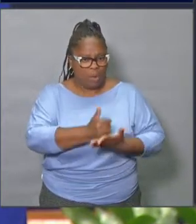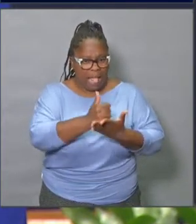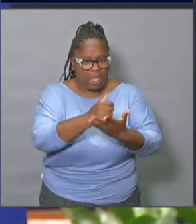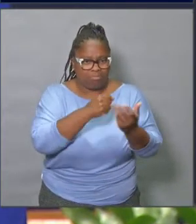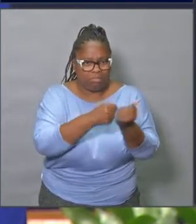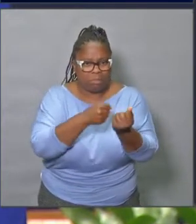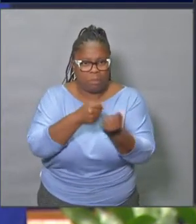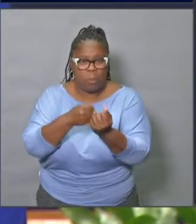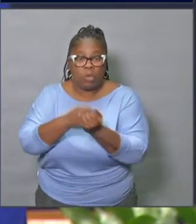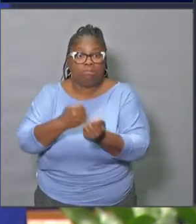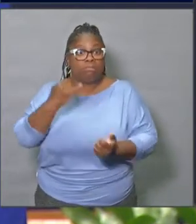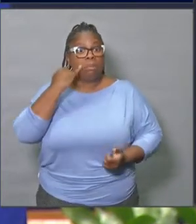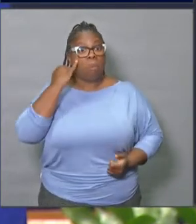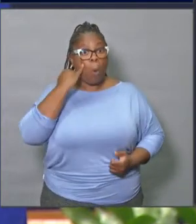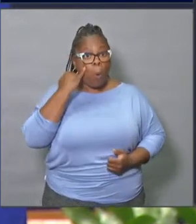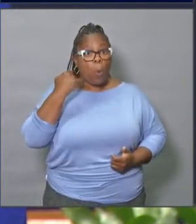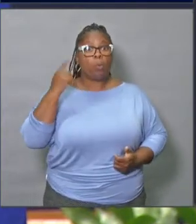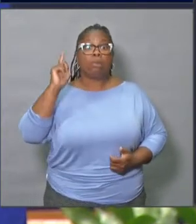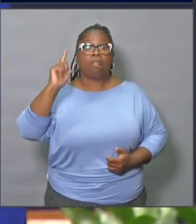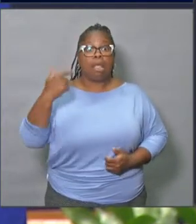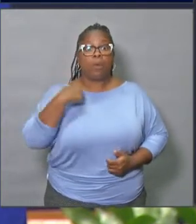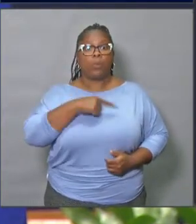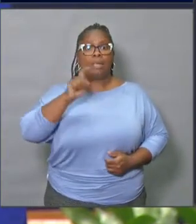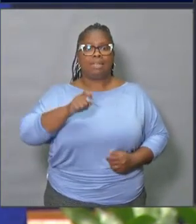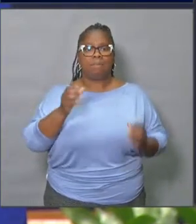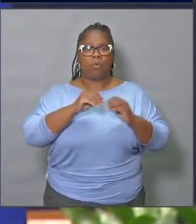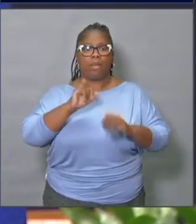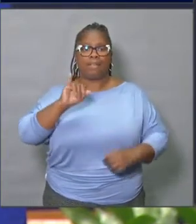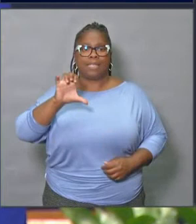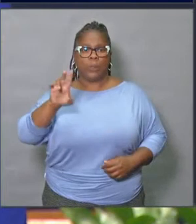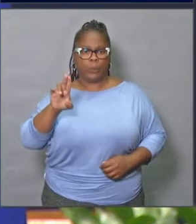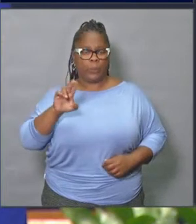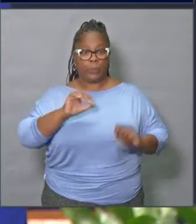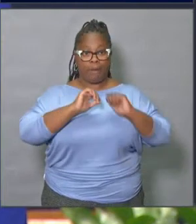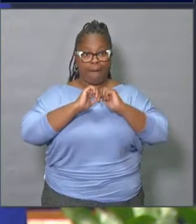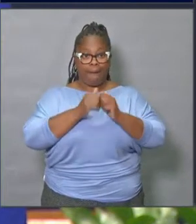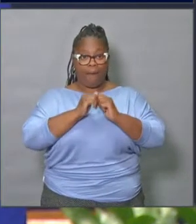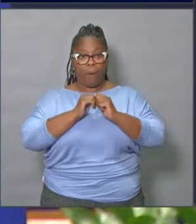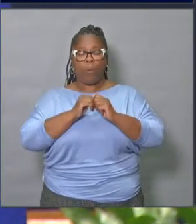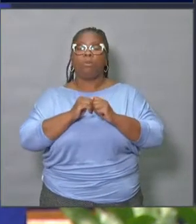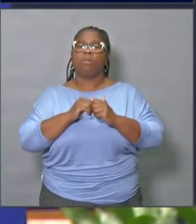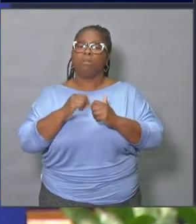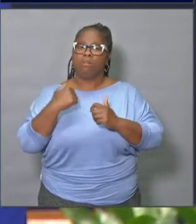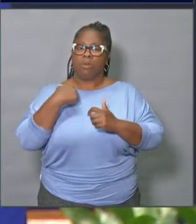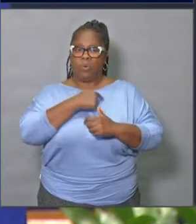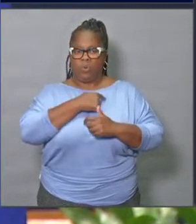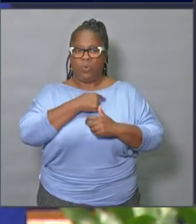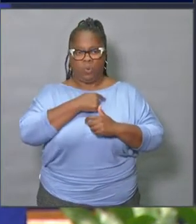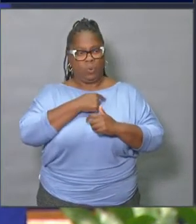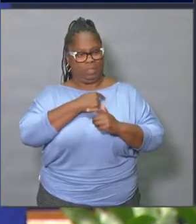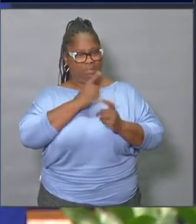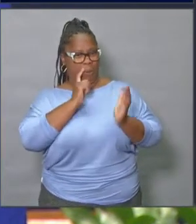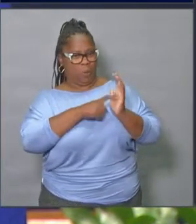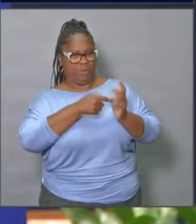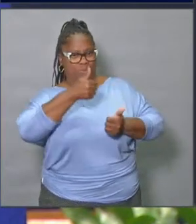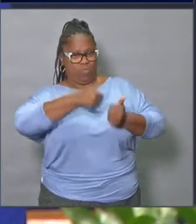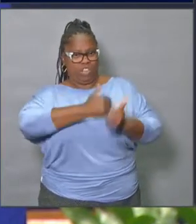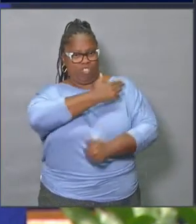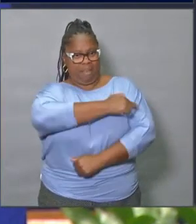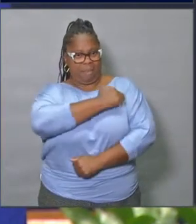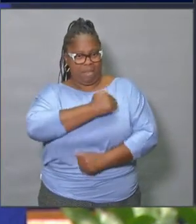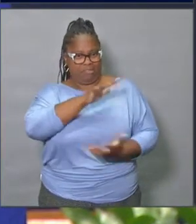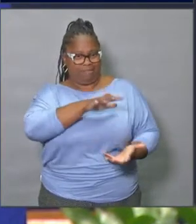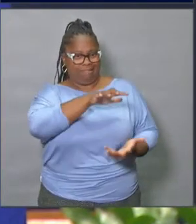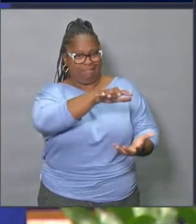be able to surge ICU beds. This includes prioritization of hospitals in the distribution of PPE, personal protective equipment,